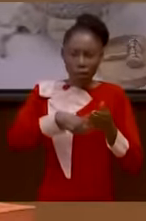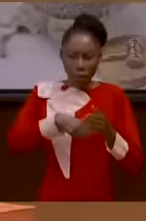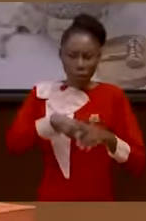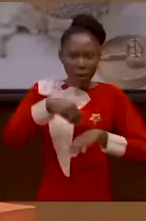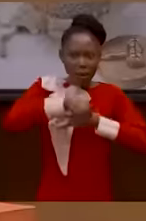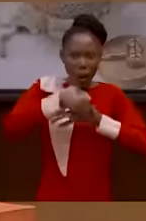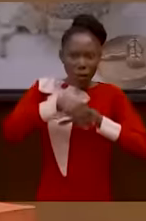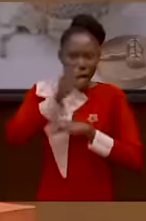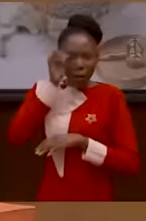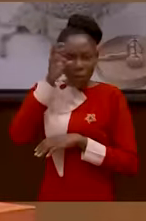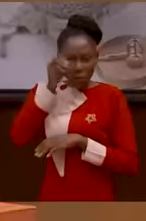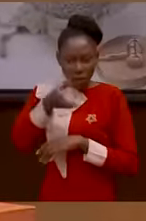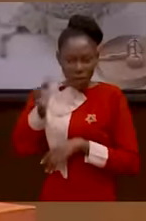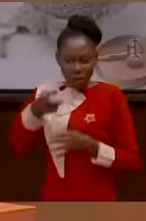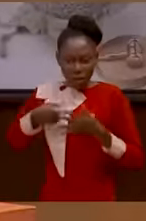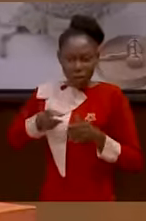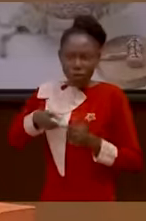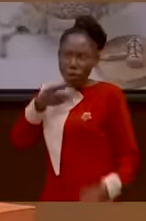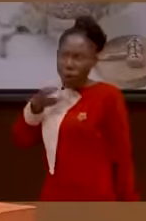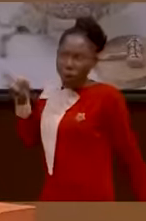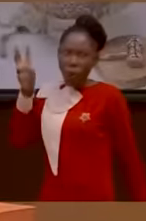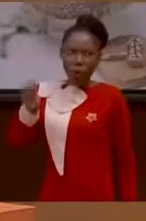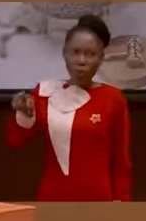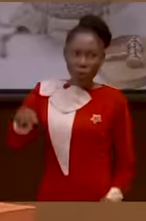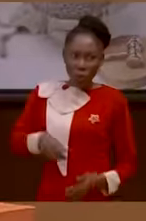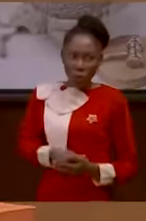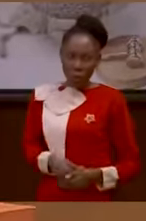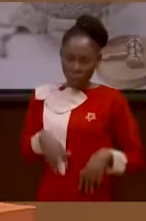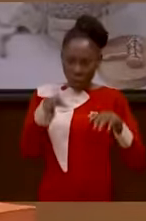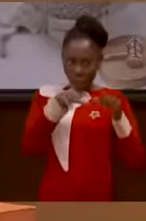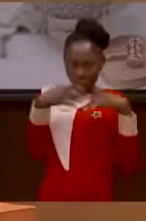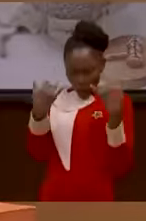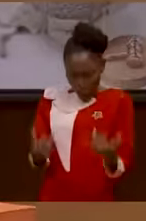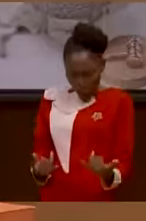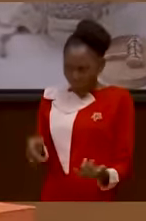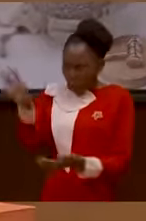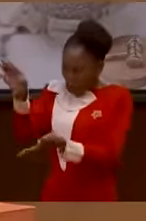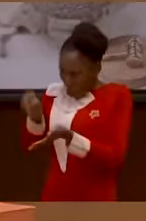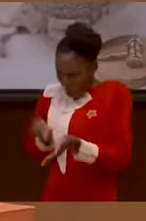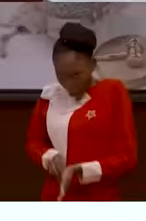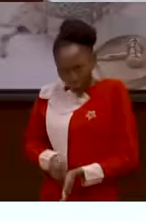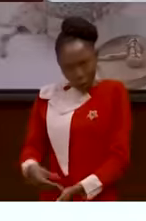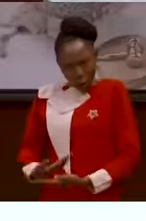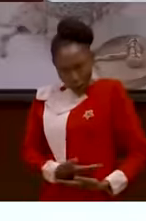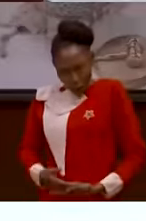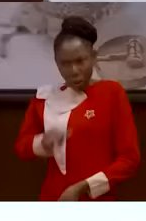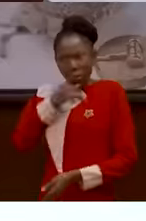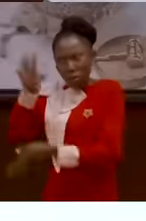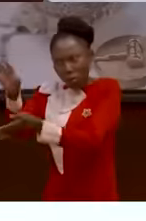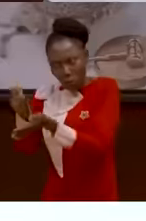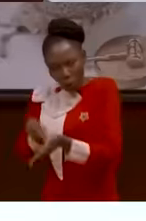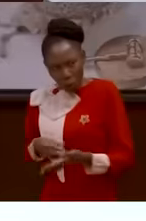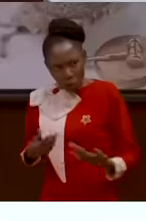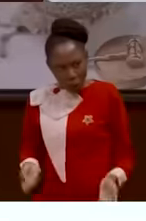this or this, and they continue to curse me, they started cursing me. The child is yours? Yes, I know. You have taken responsibility of your child now. Yeah, we